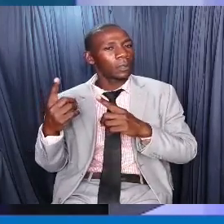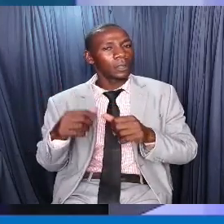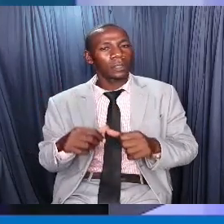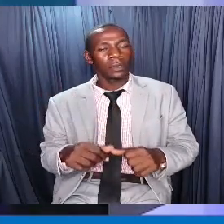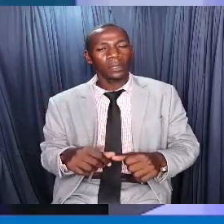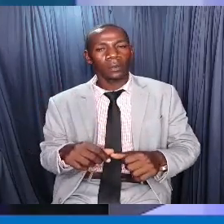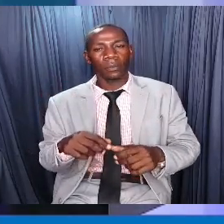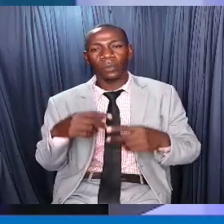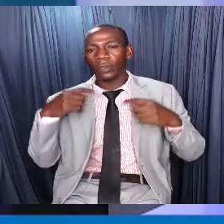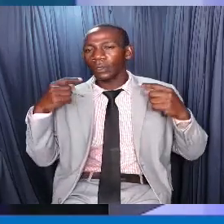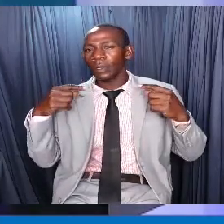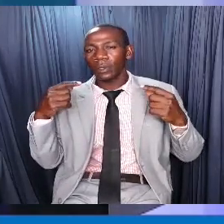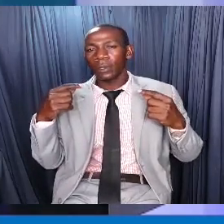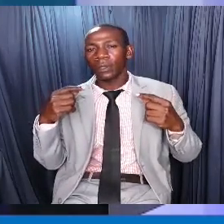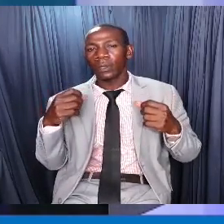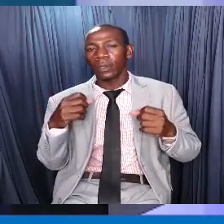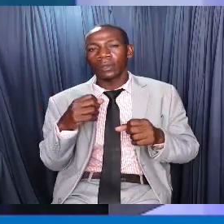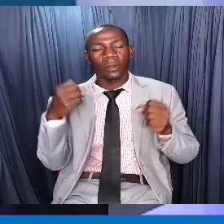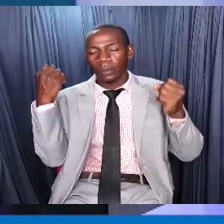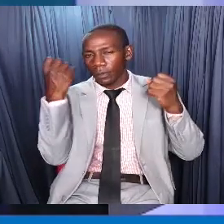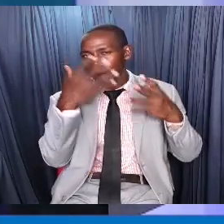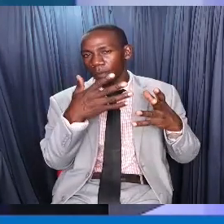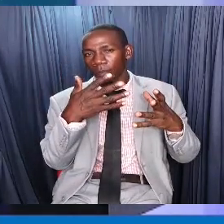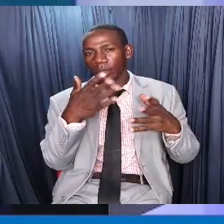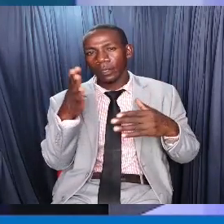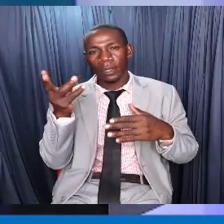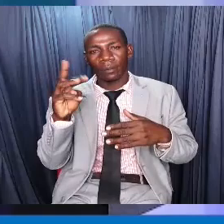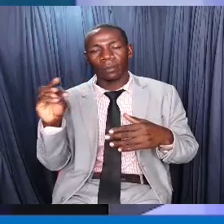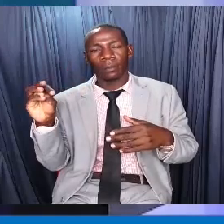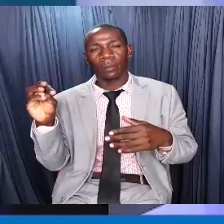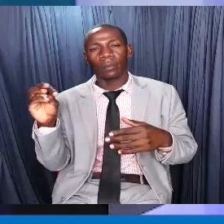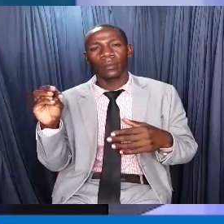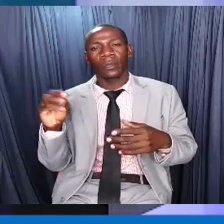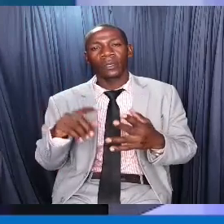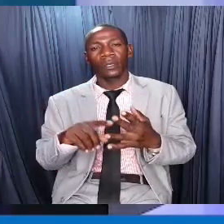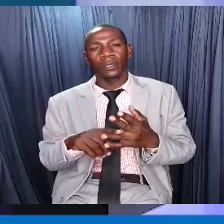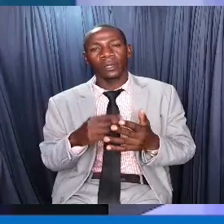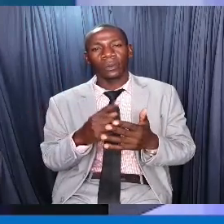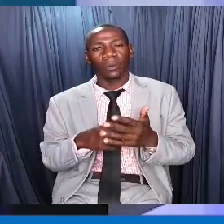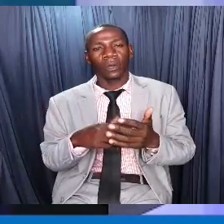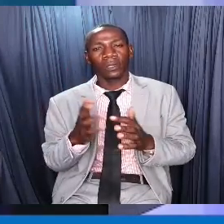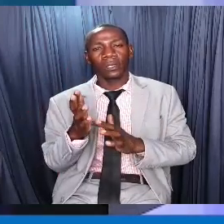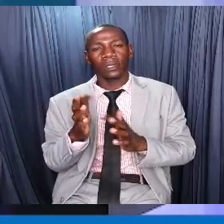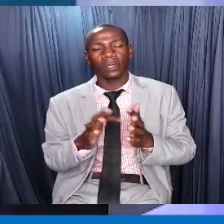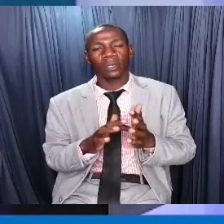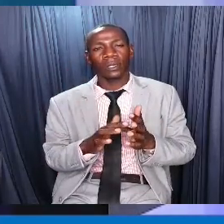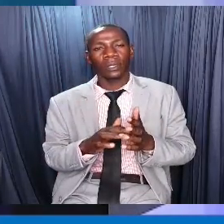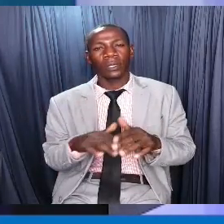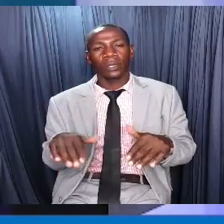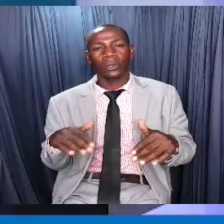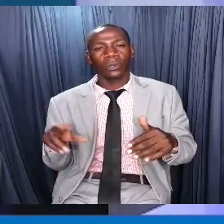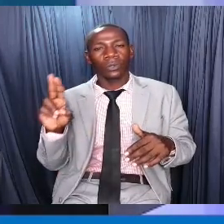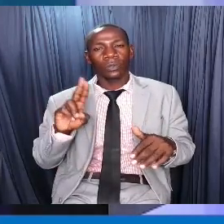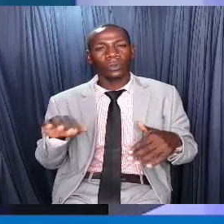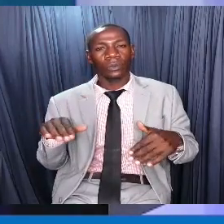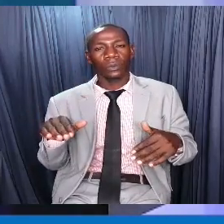mitume. They remained the apostles. Wakawashangaza hao nao. They still surprised them. Wakaanza kufanya yale Yesu. They started doing what Jesus. Alikuwa akiyafanya.